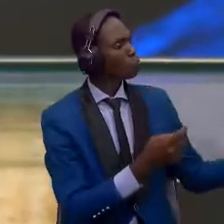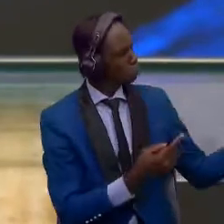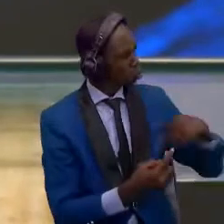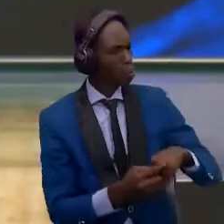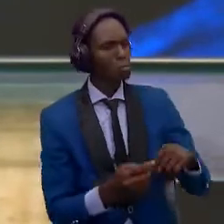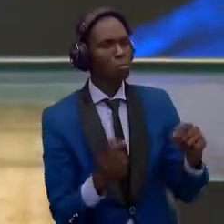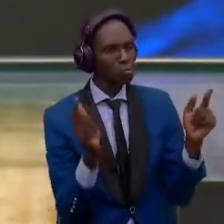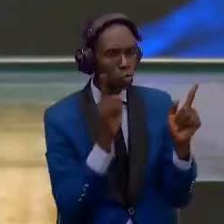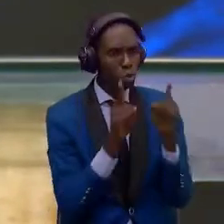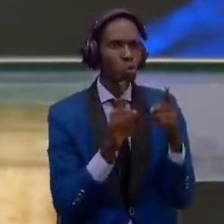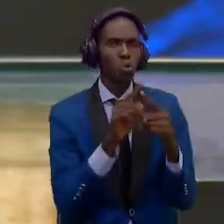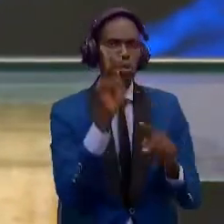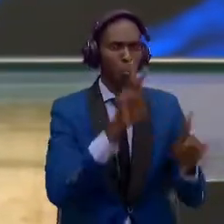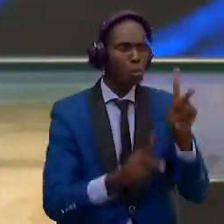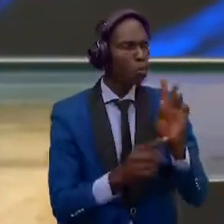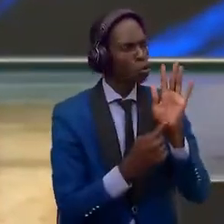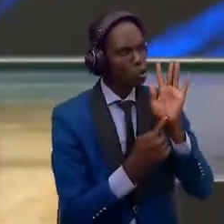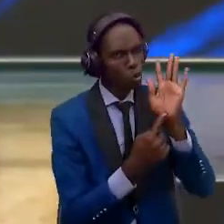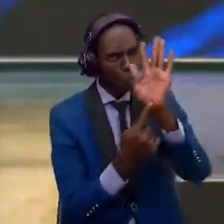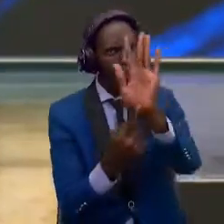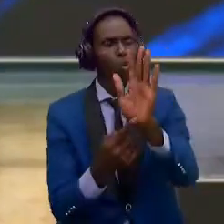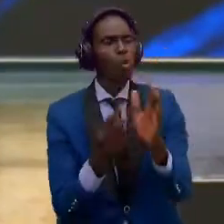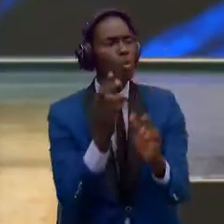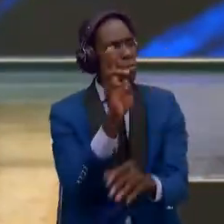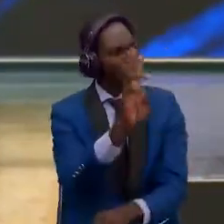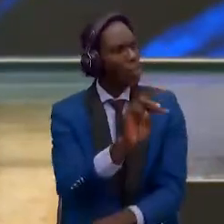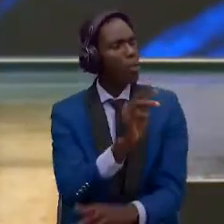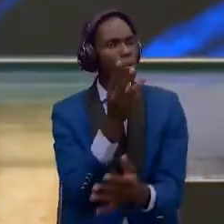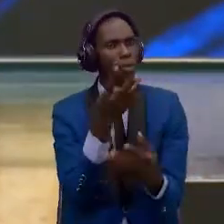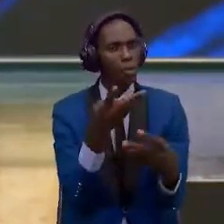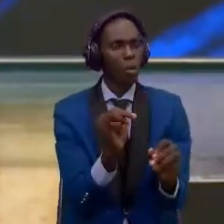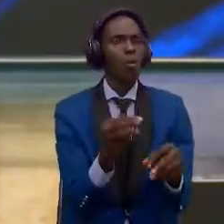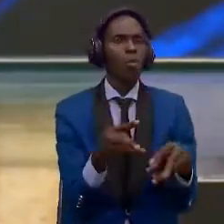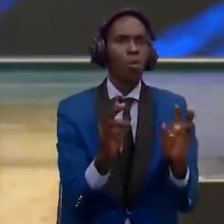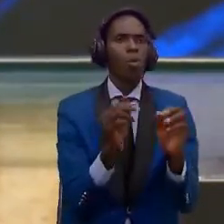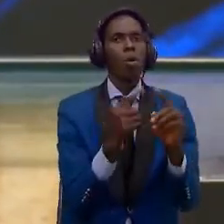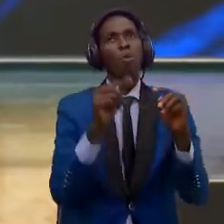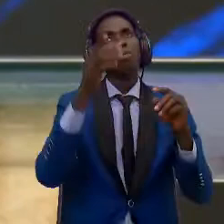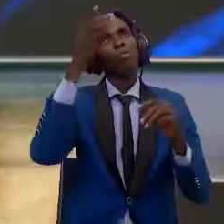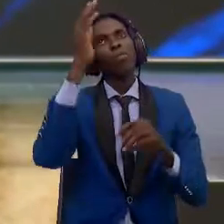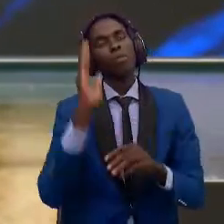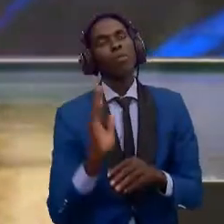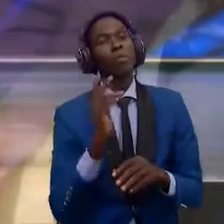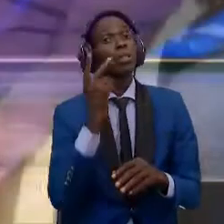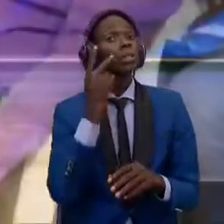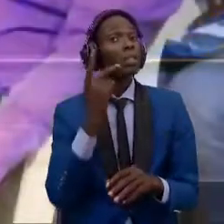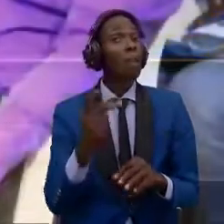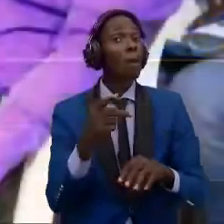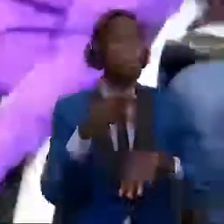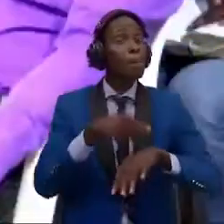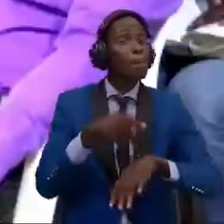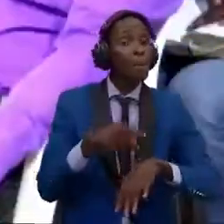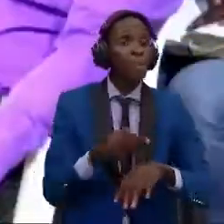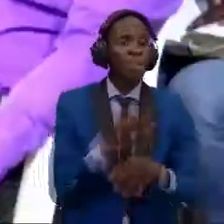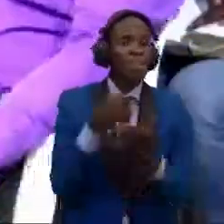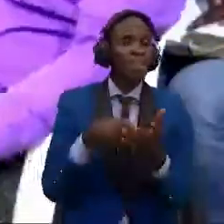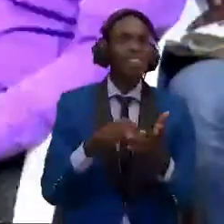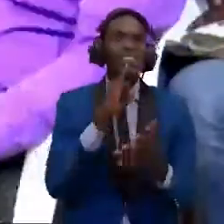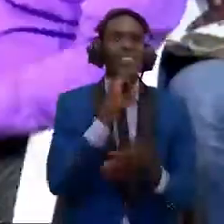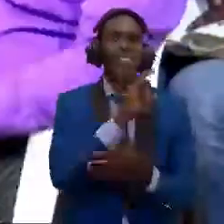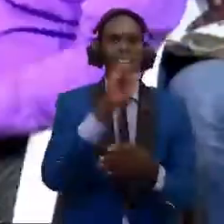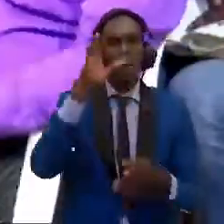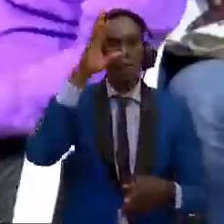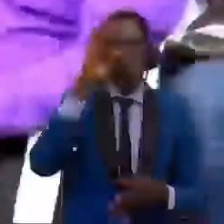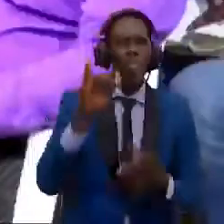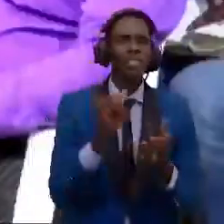people and show them the way of God. You see, Paul the apostle, this is a man that was